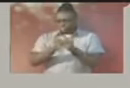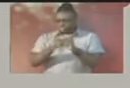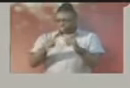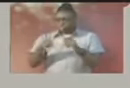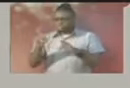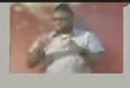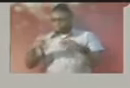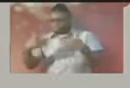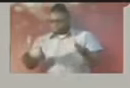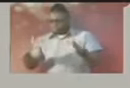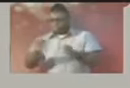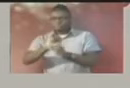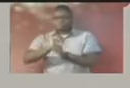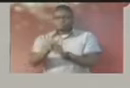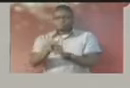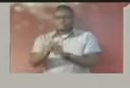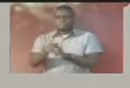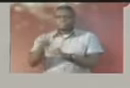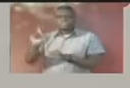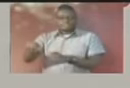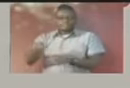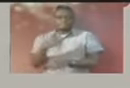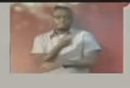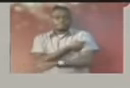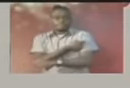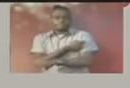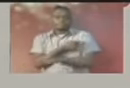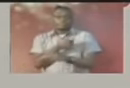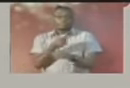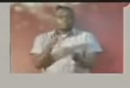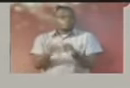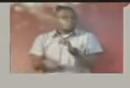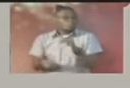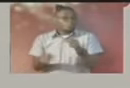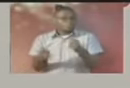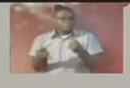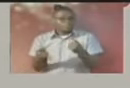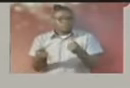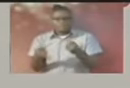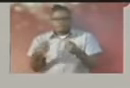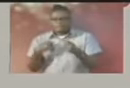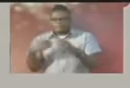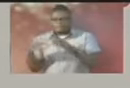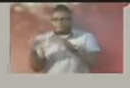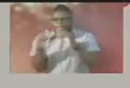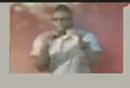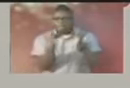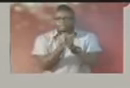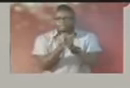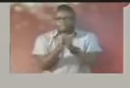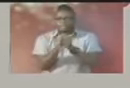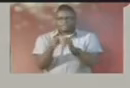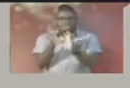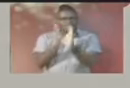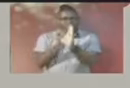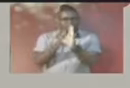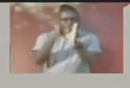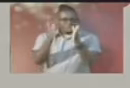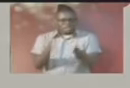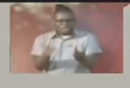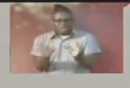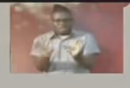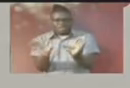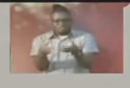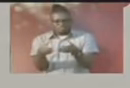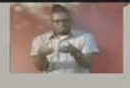have to receive vaccination. So we would have met with the TAG group, of which Professor Montai is a part, yesterday, and confirmed that those